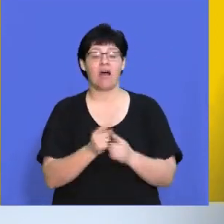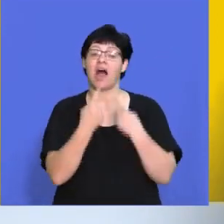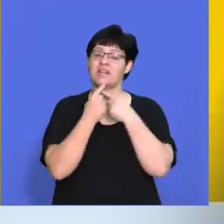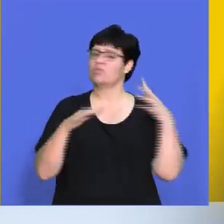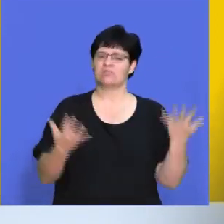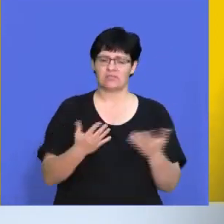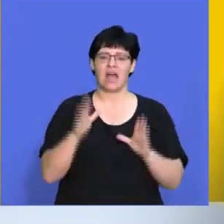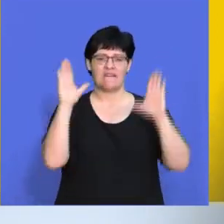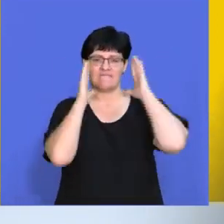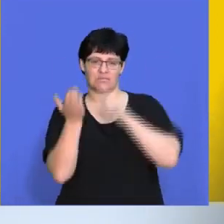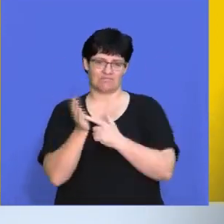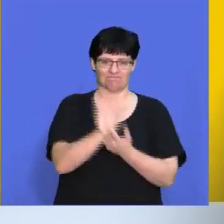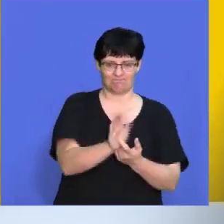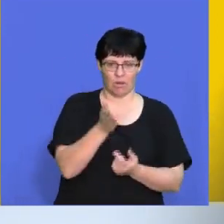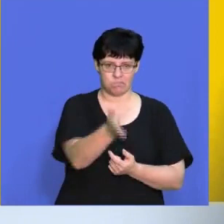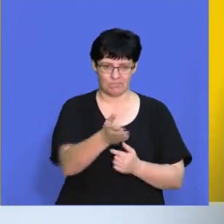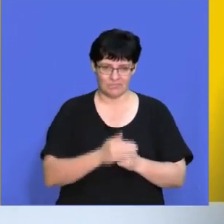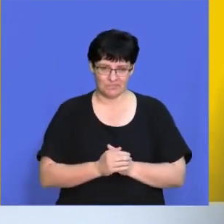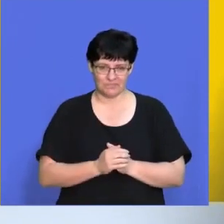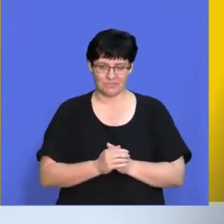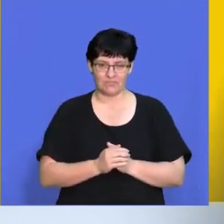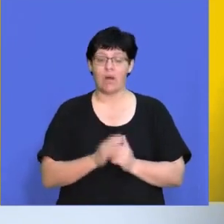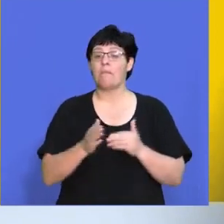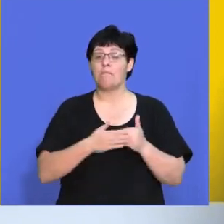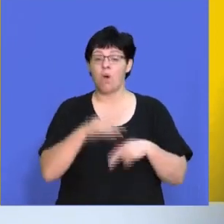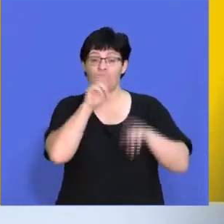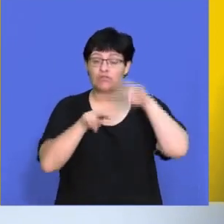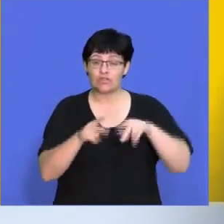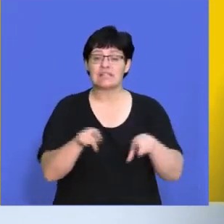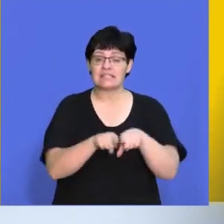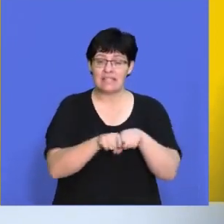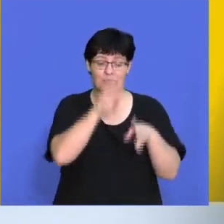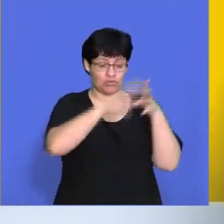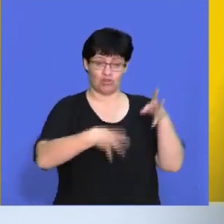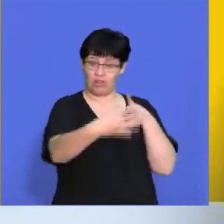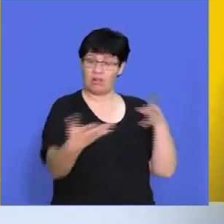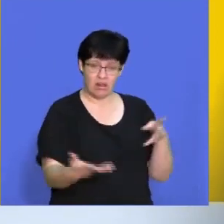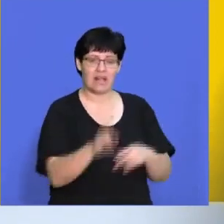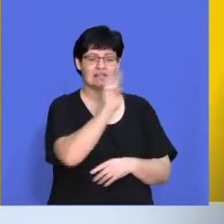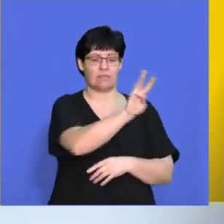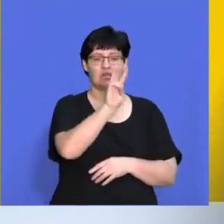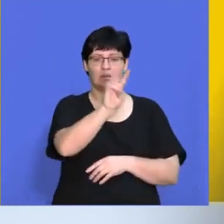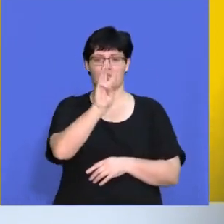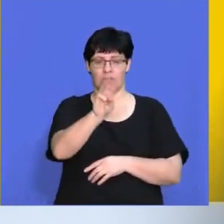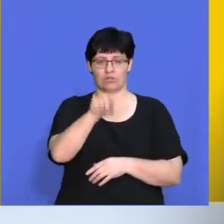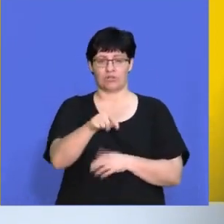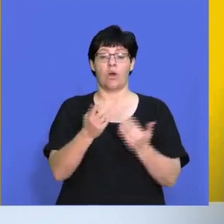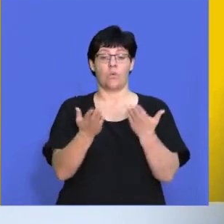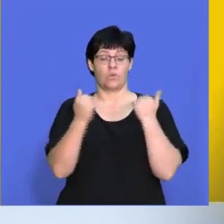be announced after the show on our Facebook page. For more revision as well as our schedule, visit